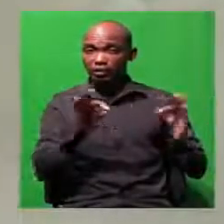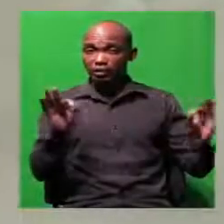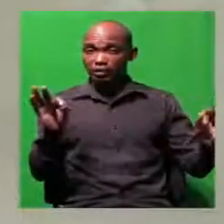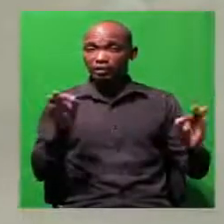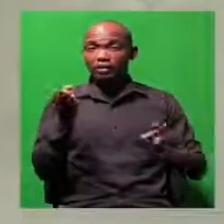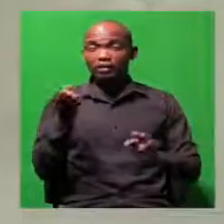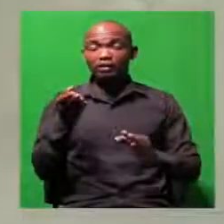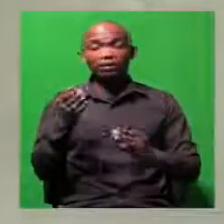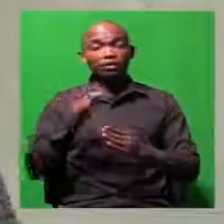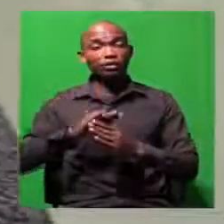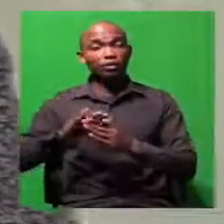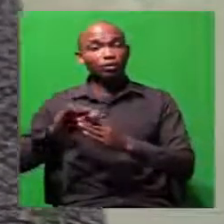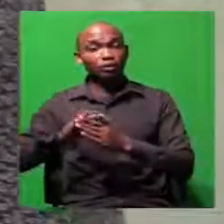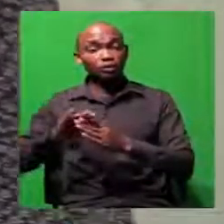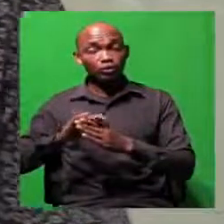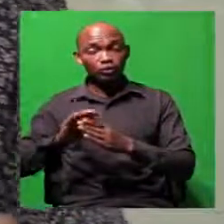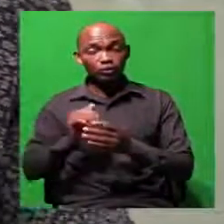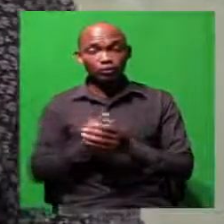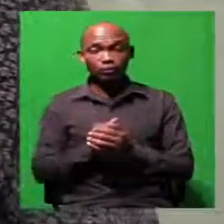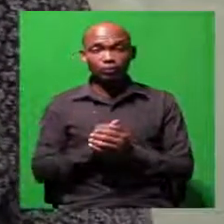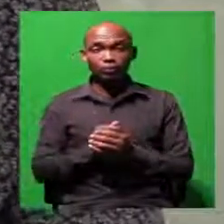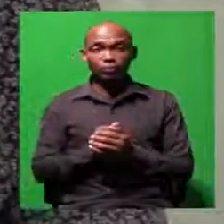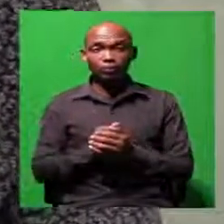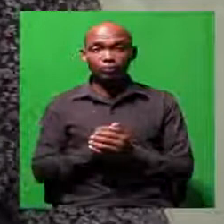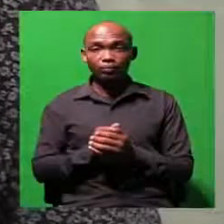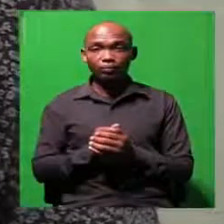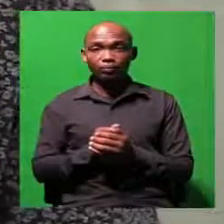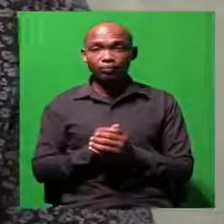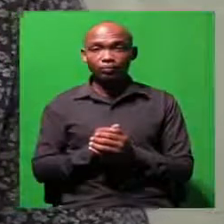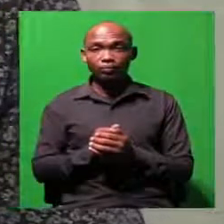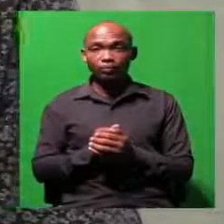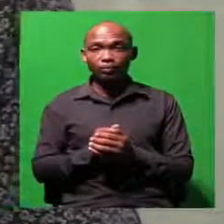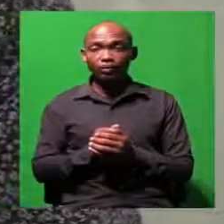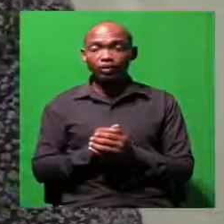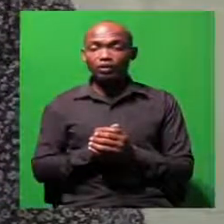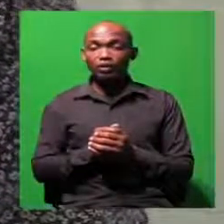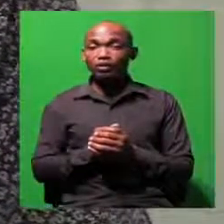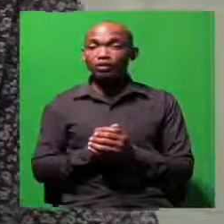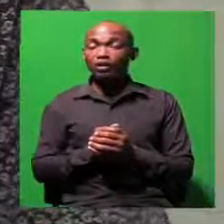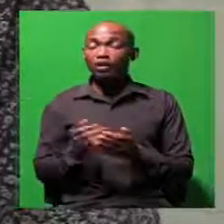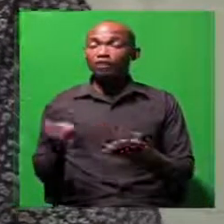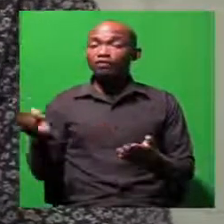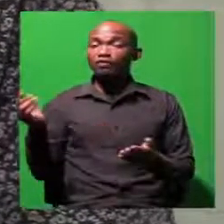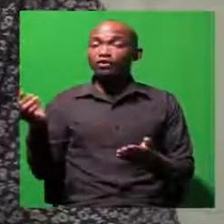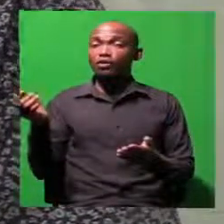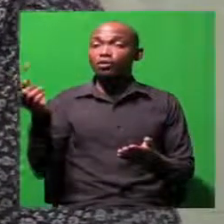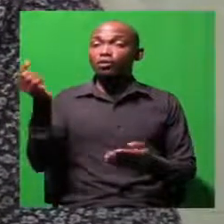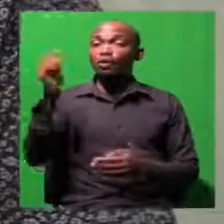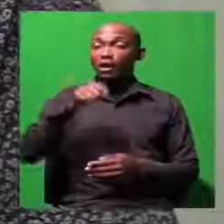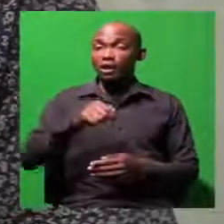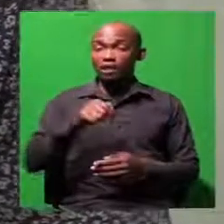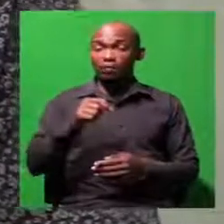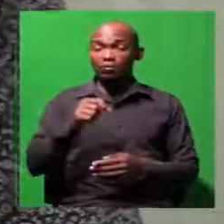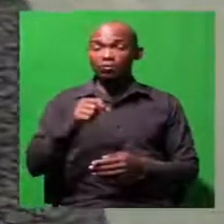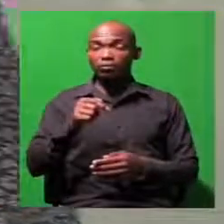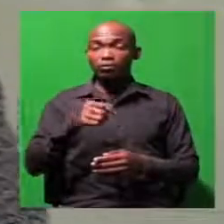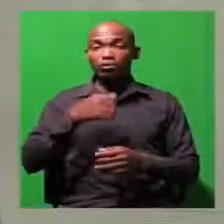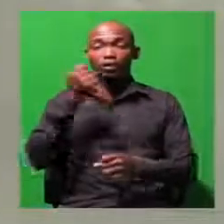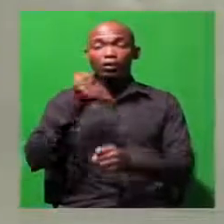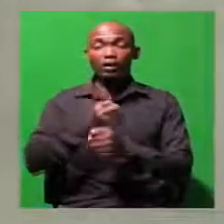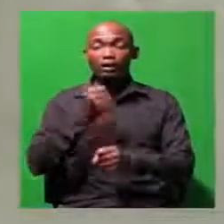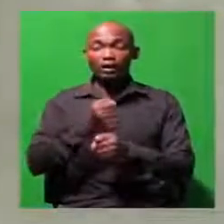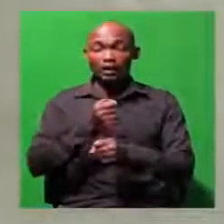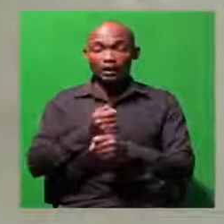use. So if we come to our daily life activities, we can see that we can build a